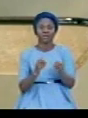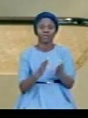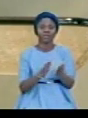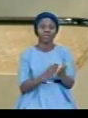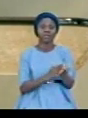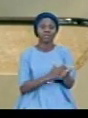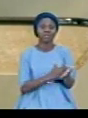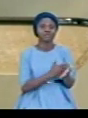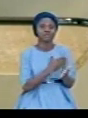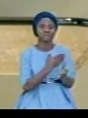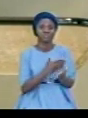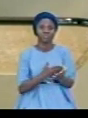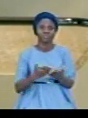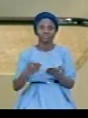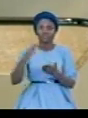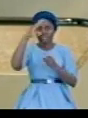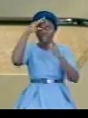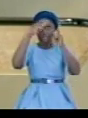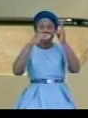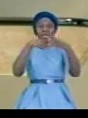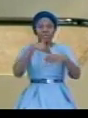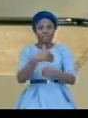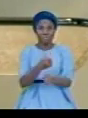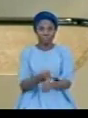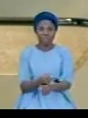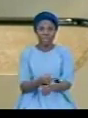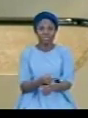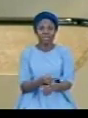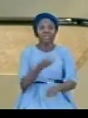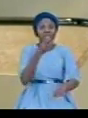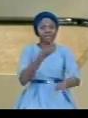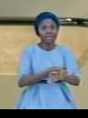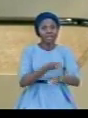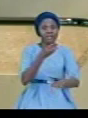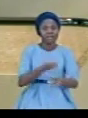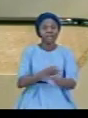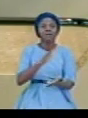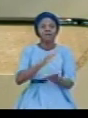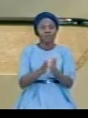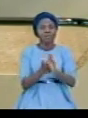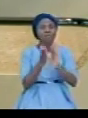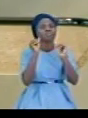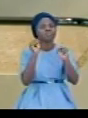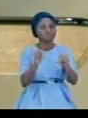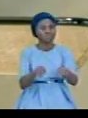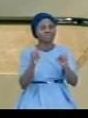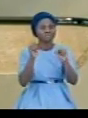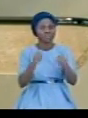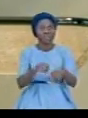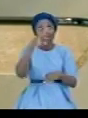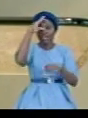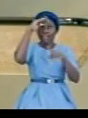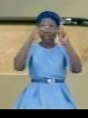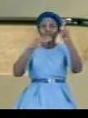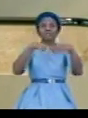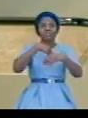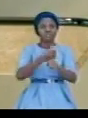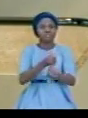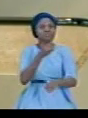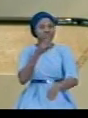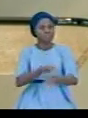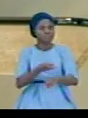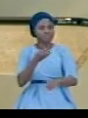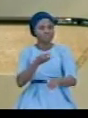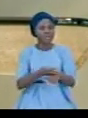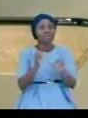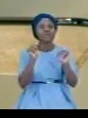You make impossibility possible. You make impossibility possible. You make the impossibility possible. You